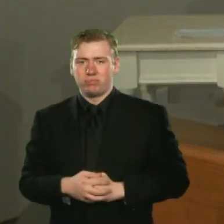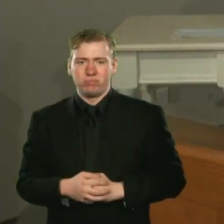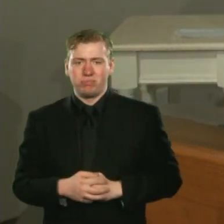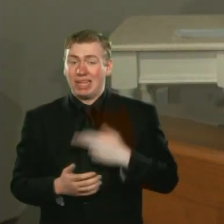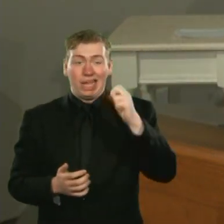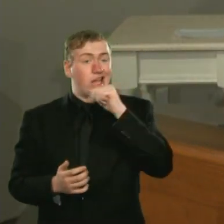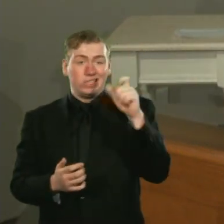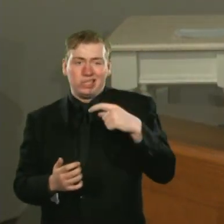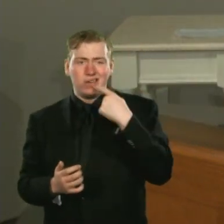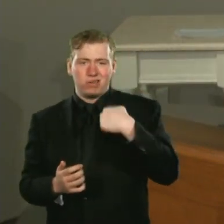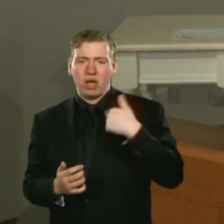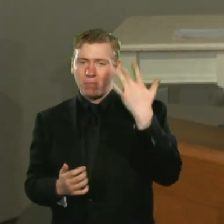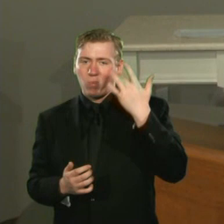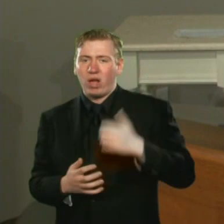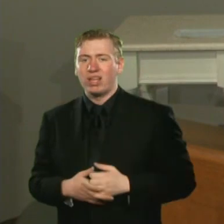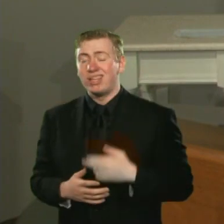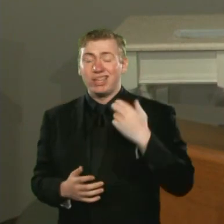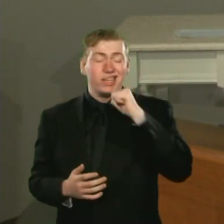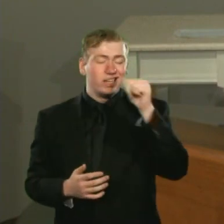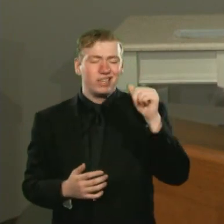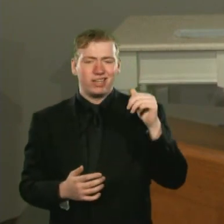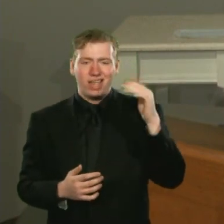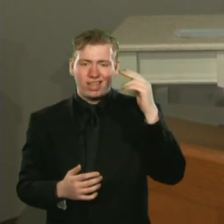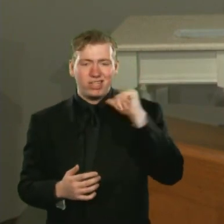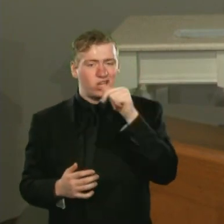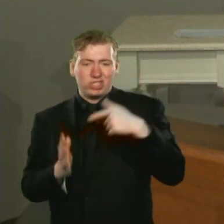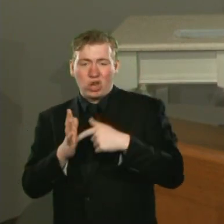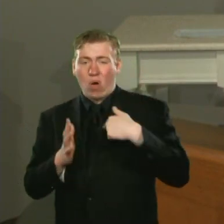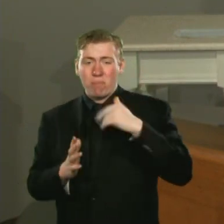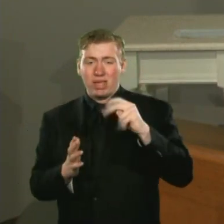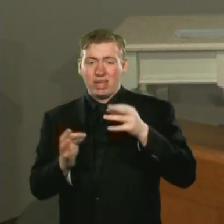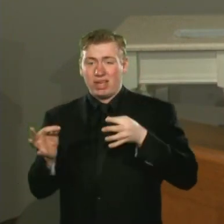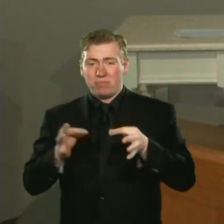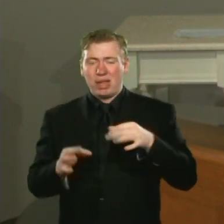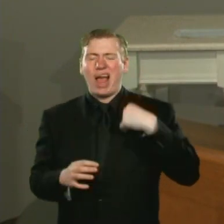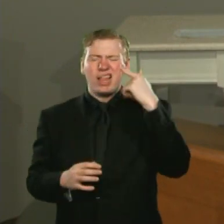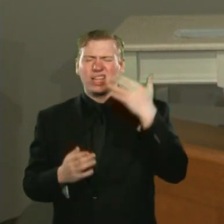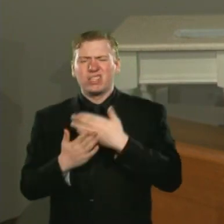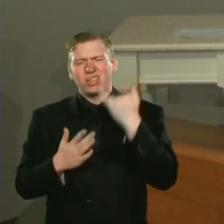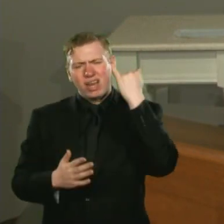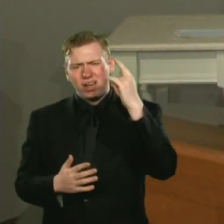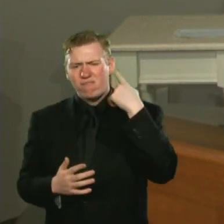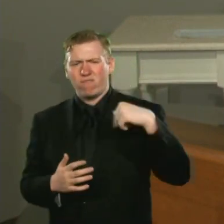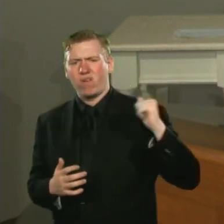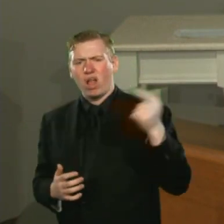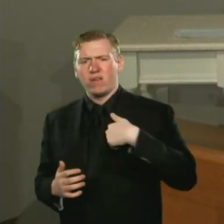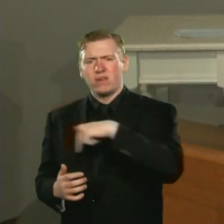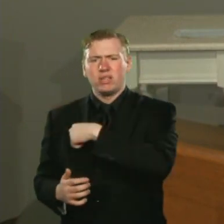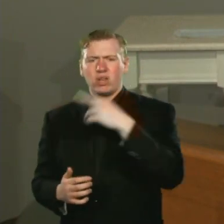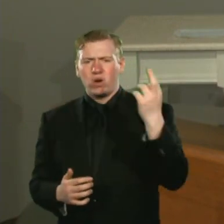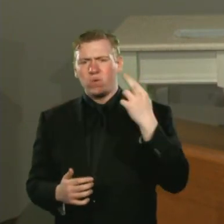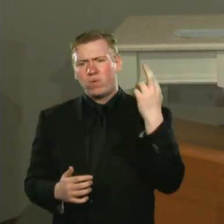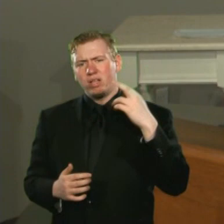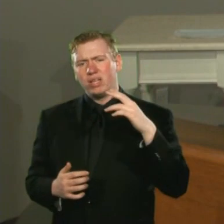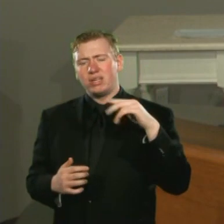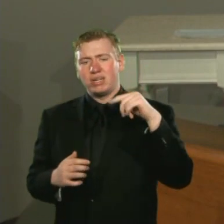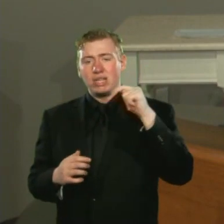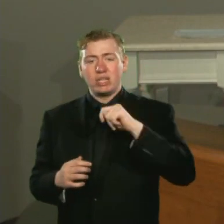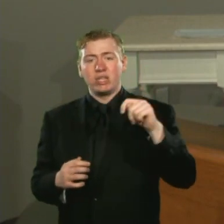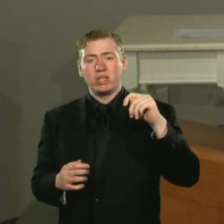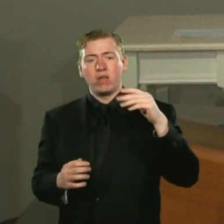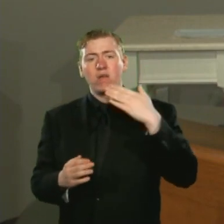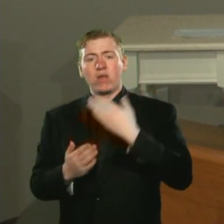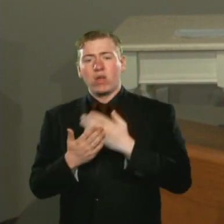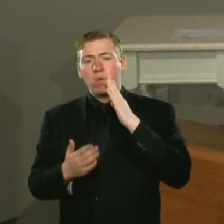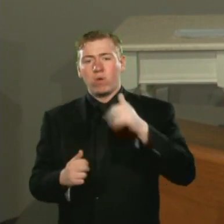doesn't have to tell me why. He doesn't owe me anything, even an explanation. I think it's a good idea for all of us to realize this, the just shall live